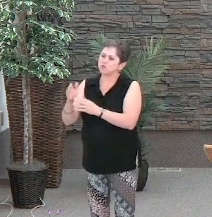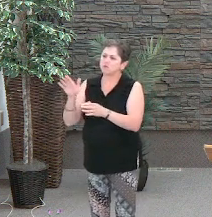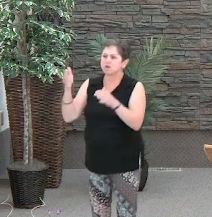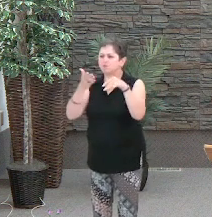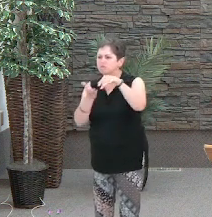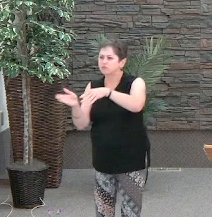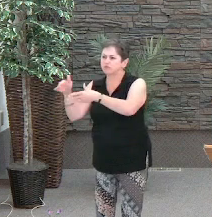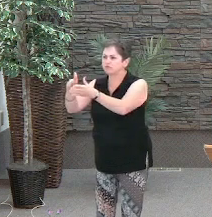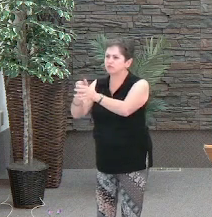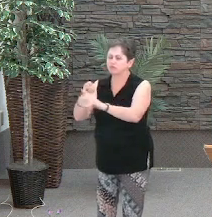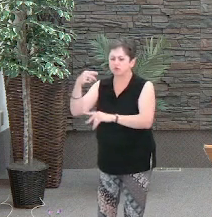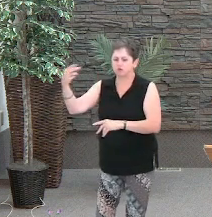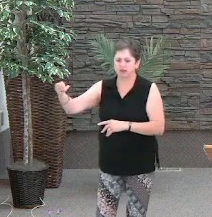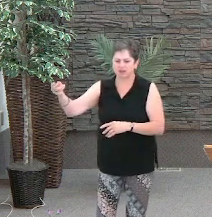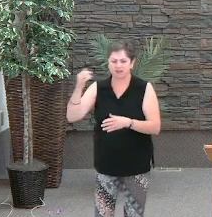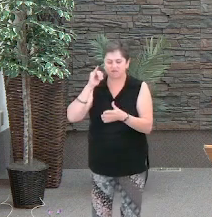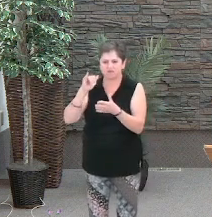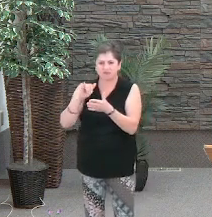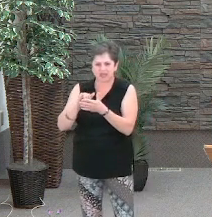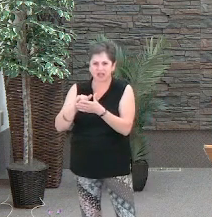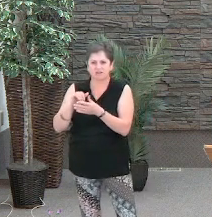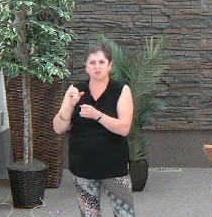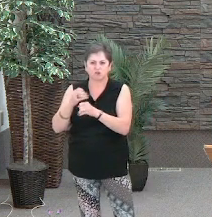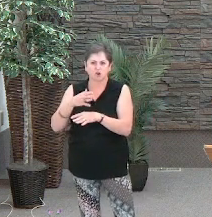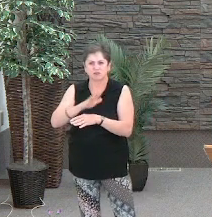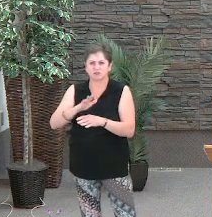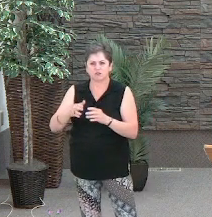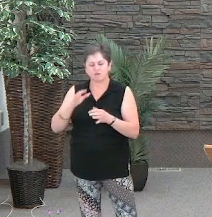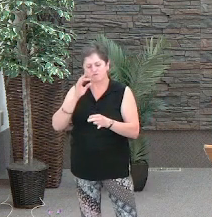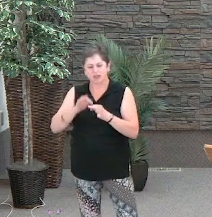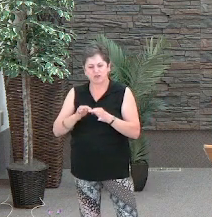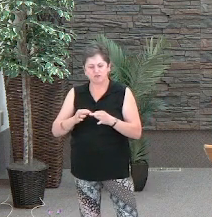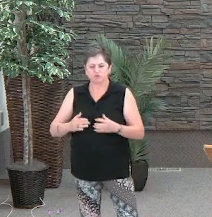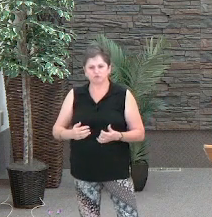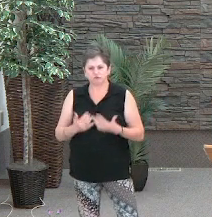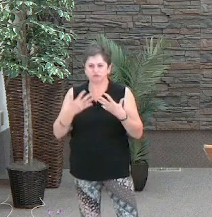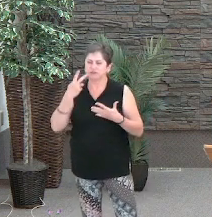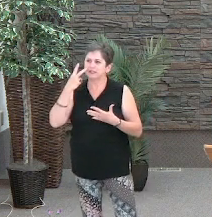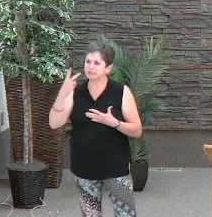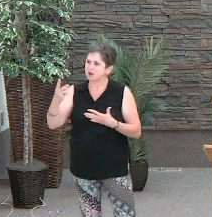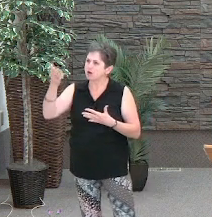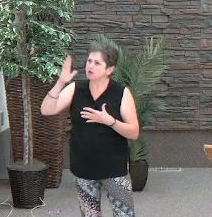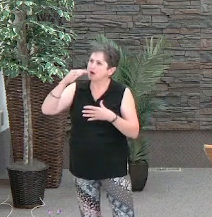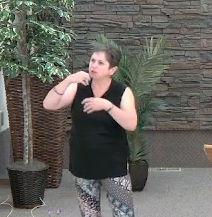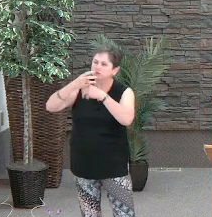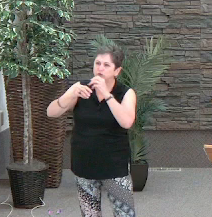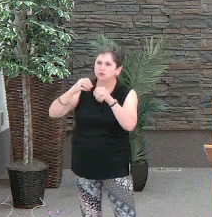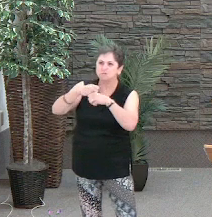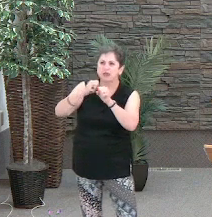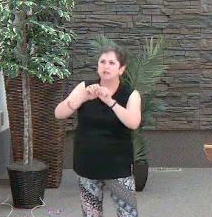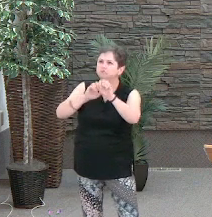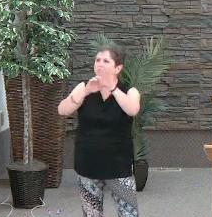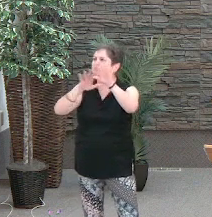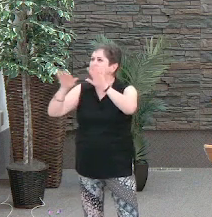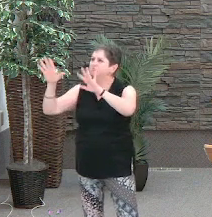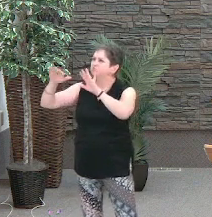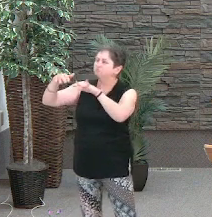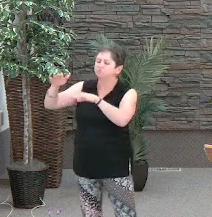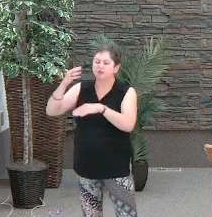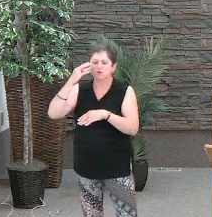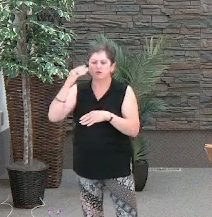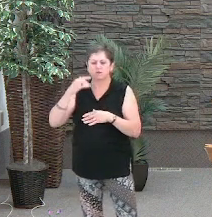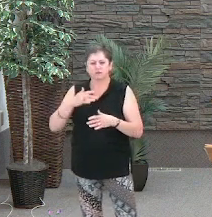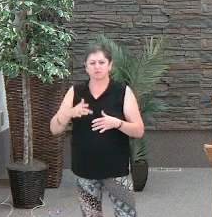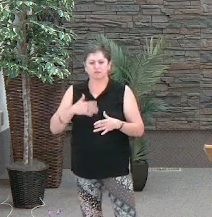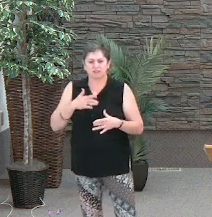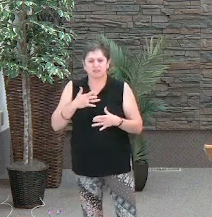was driving through that canyon that ignited their faith. As they saw what God had done, I wonder if stirrings of what